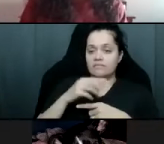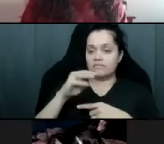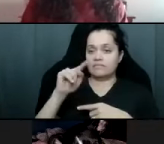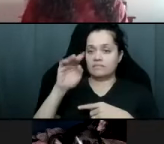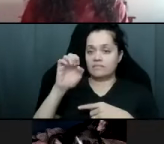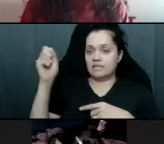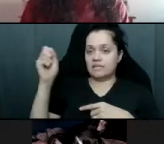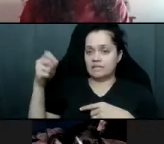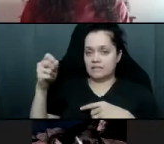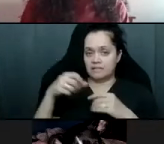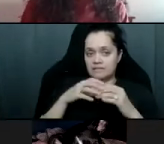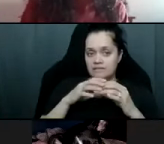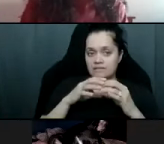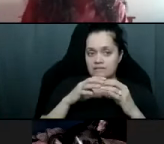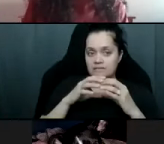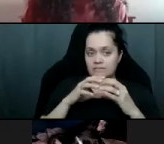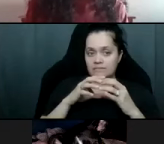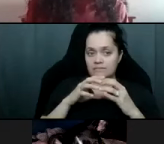Yes.